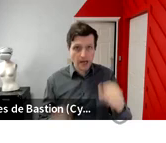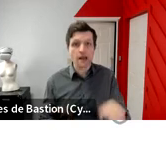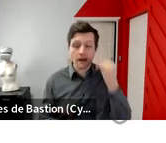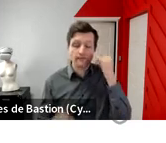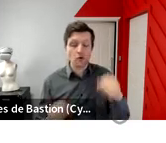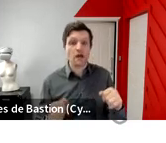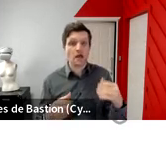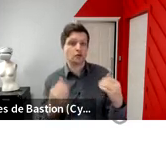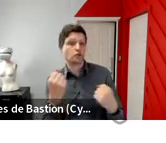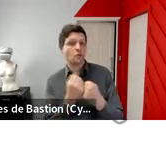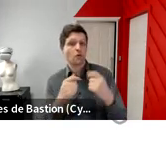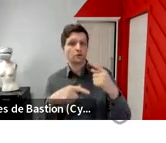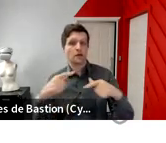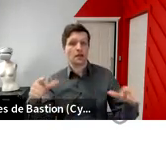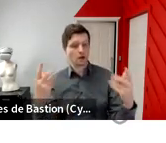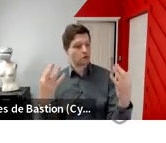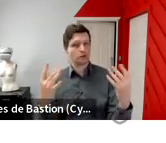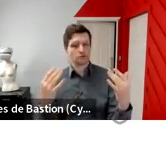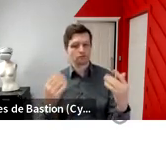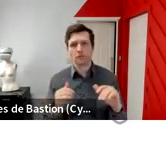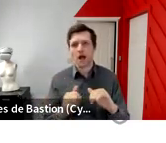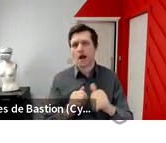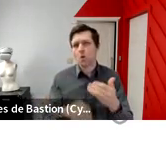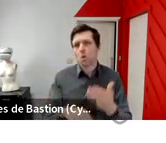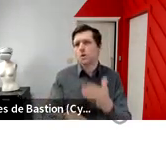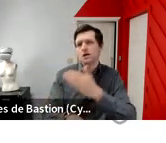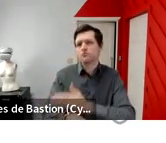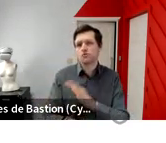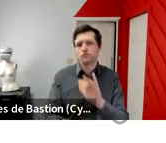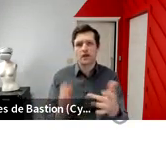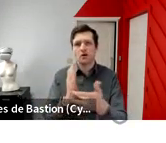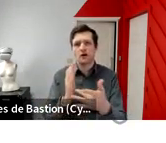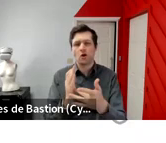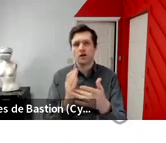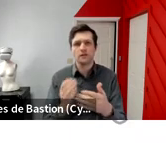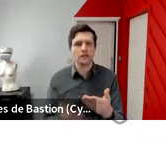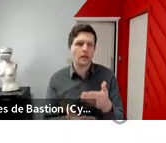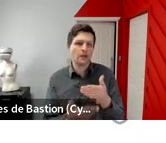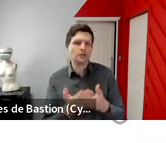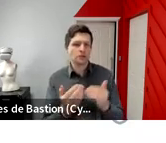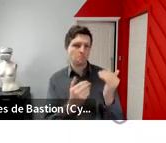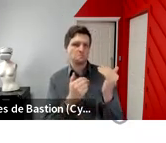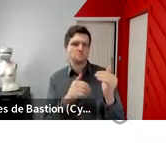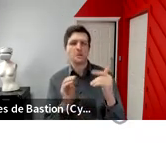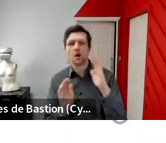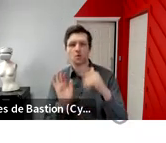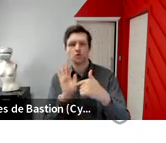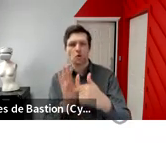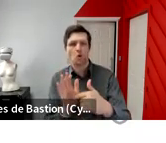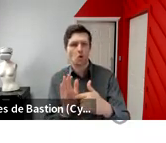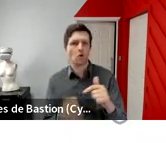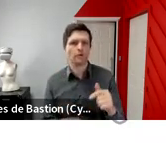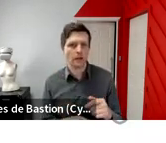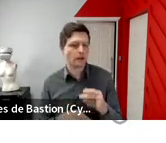Also, if you can't support sign language, how can it be improved? How can we enhance that